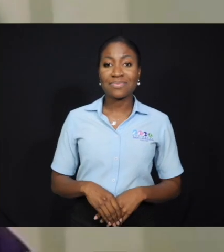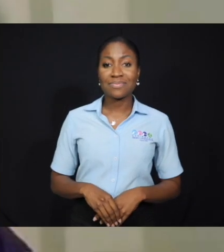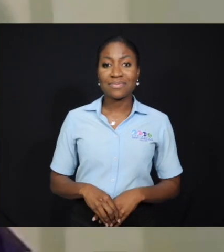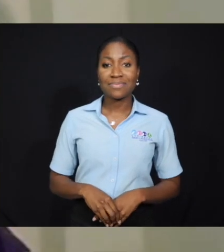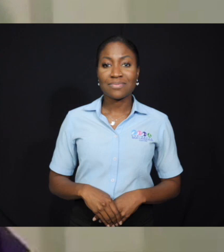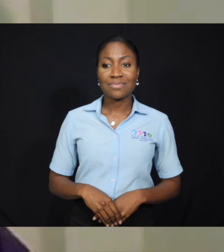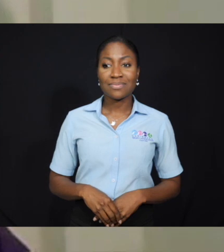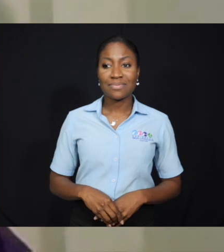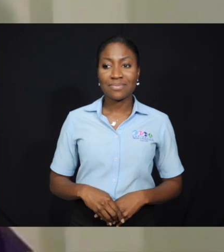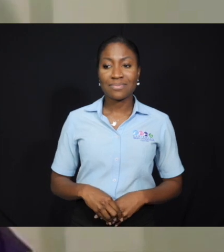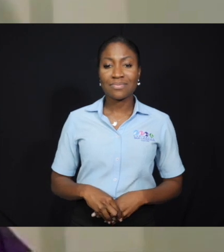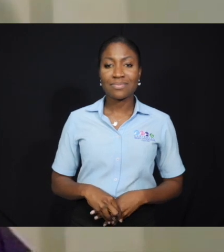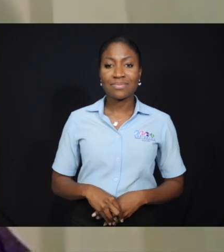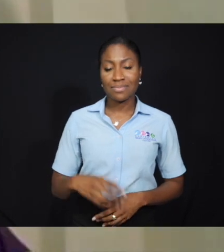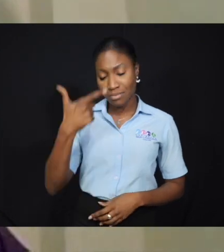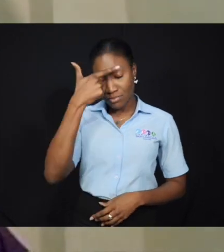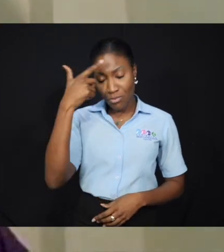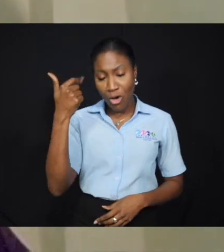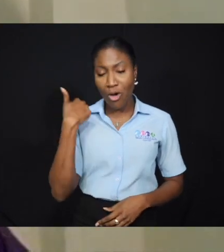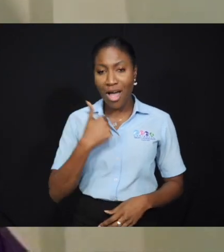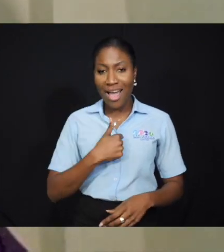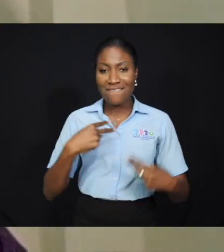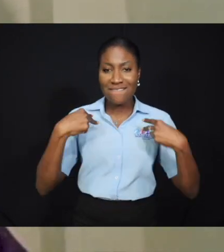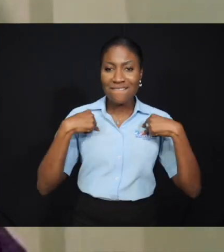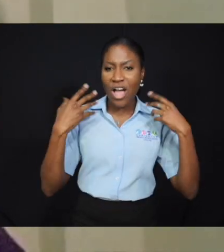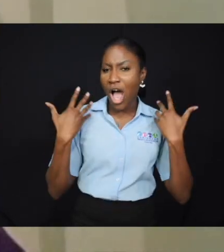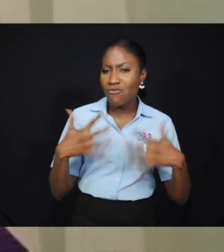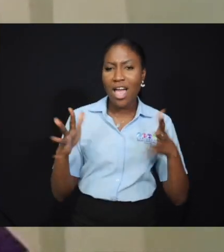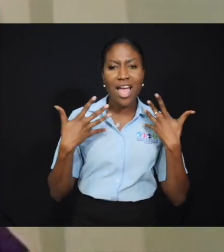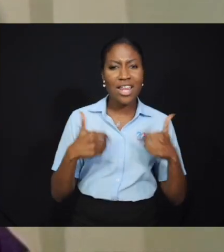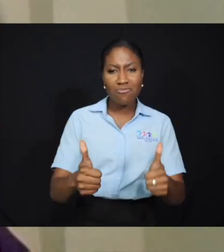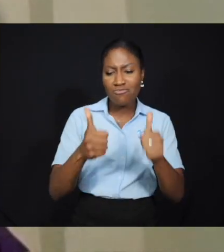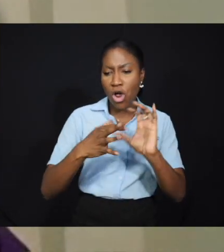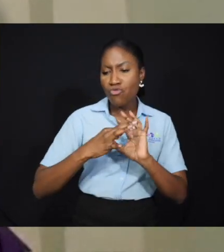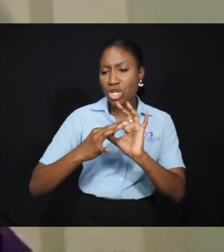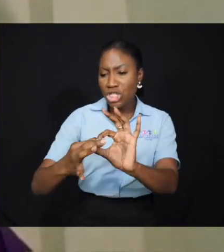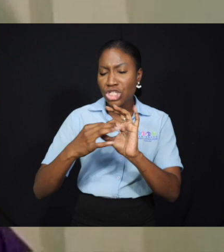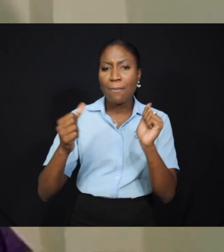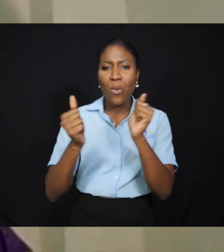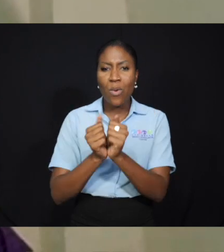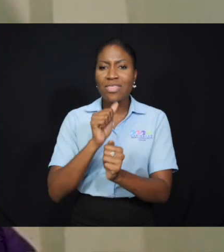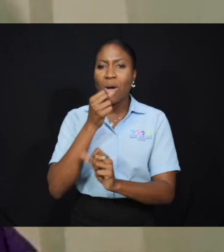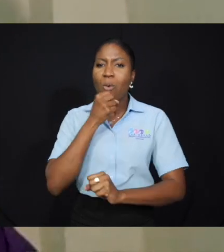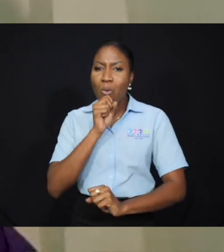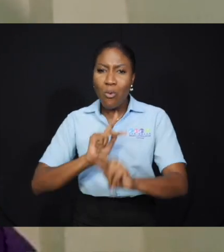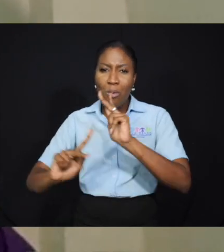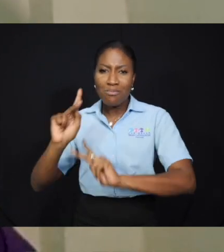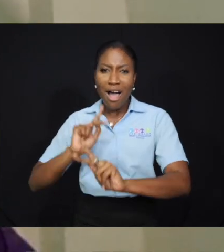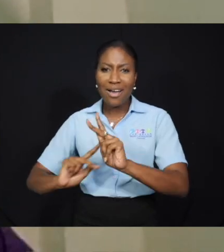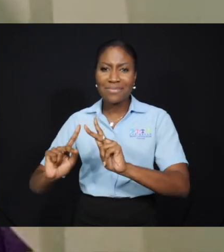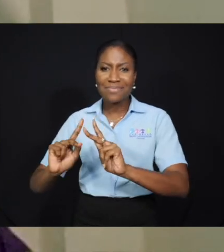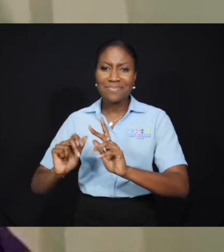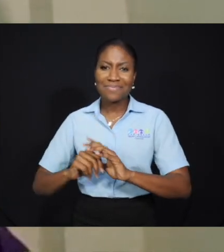on the fact that we already have strong relationships with the seniors, as the